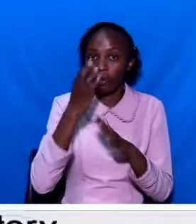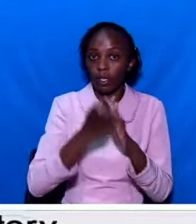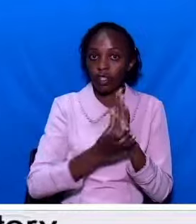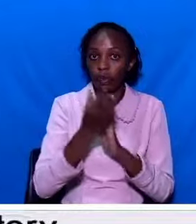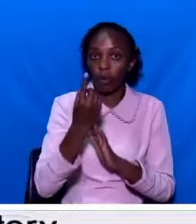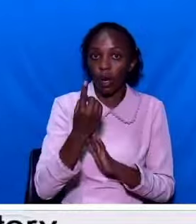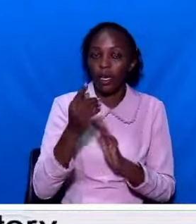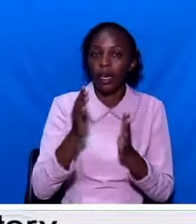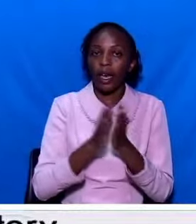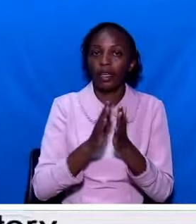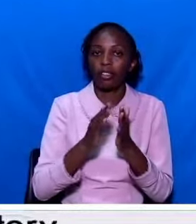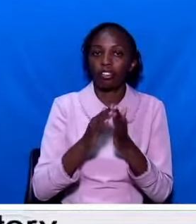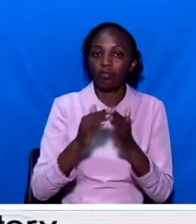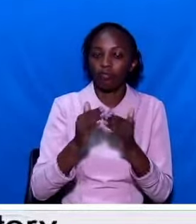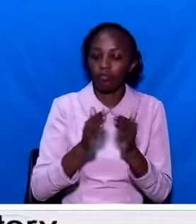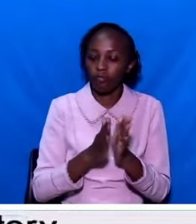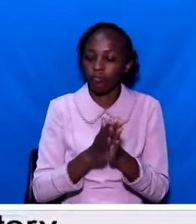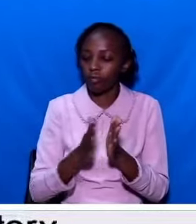the Bible, all the way to chapter 4,